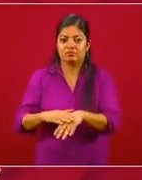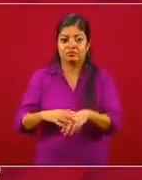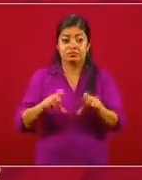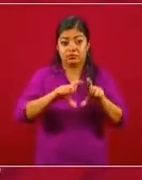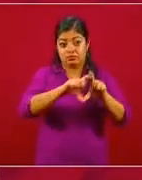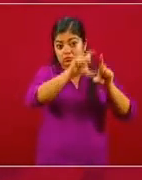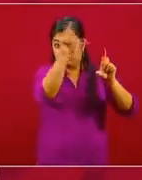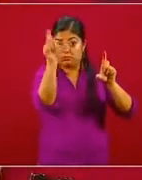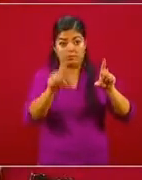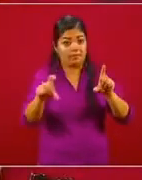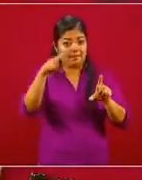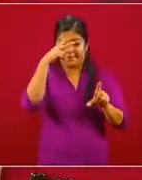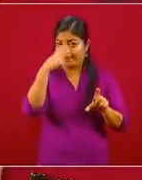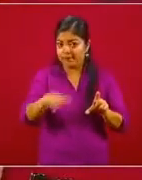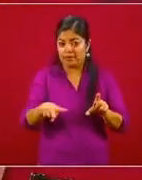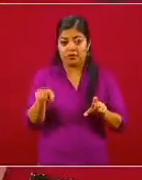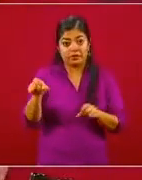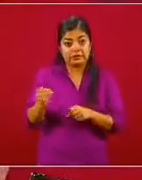create